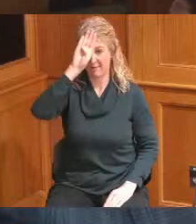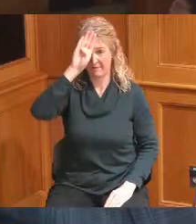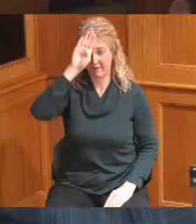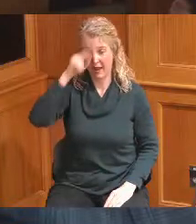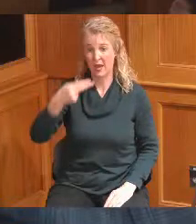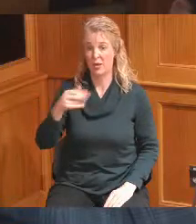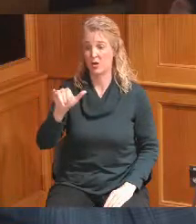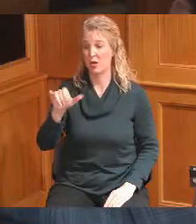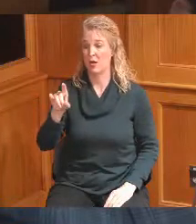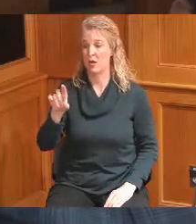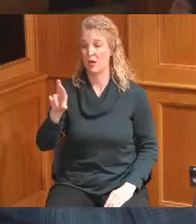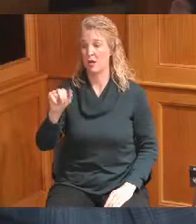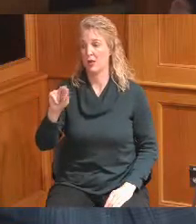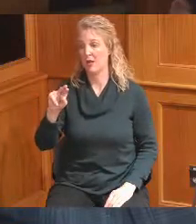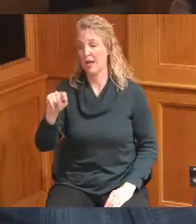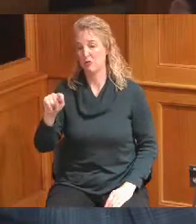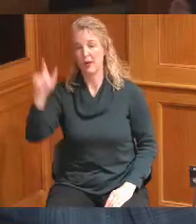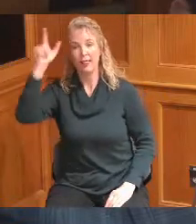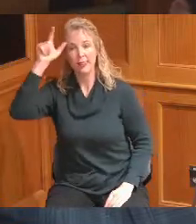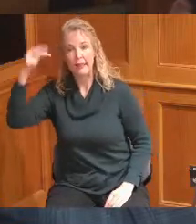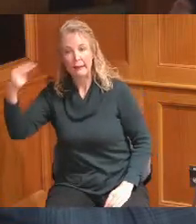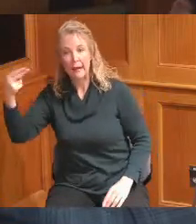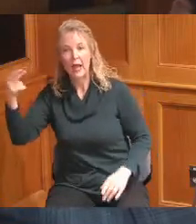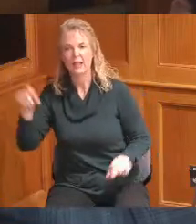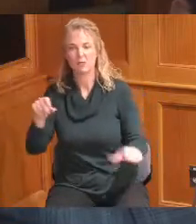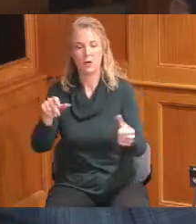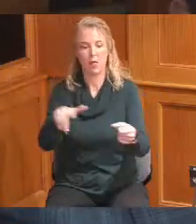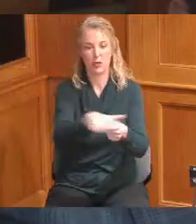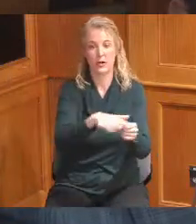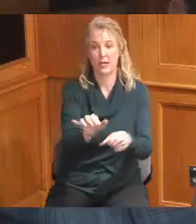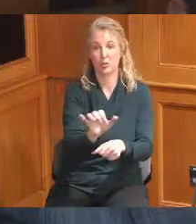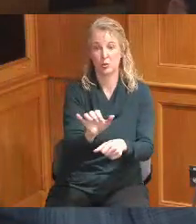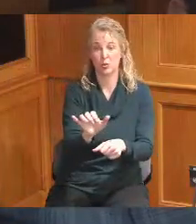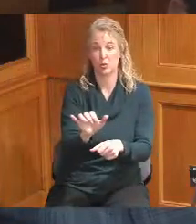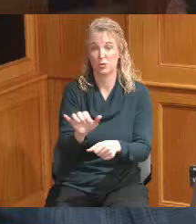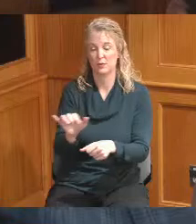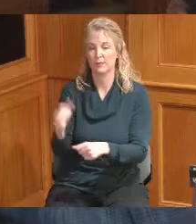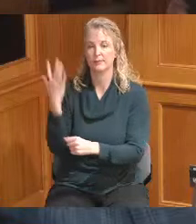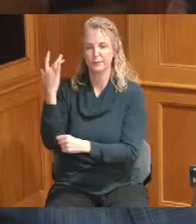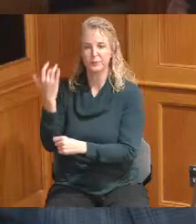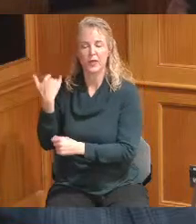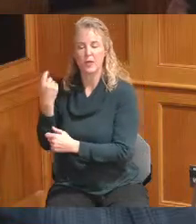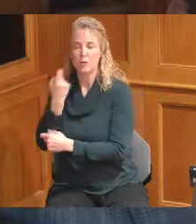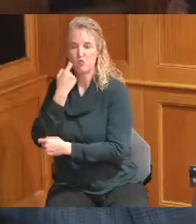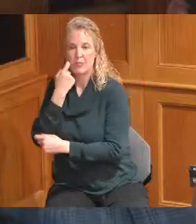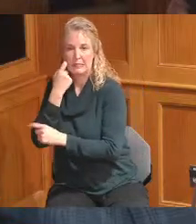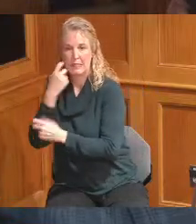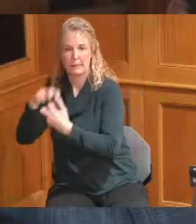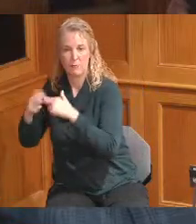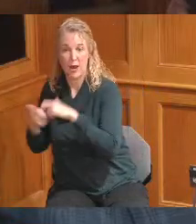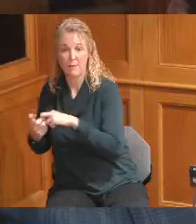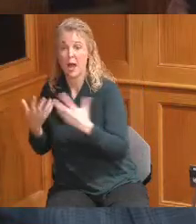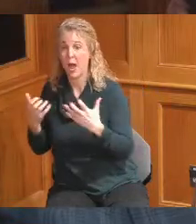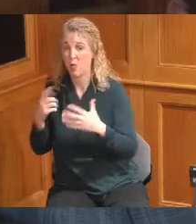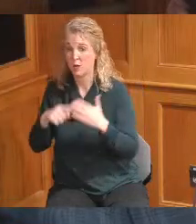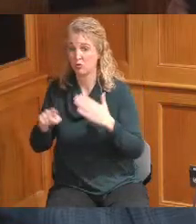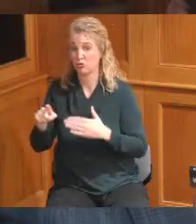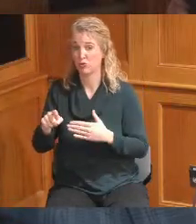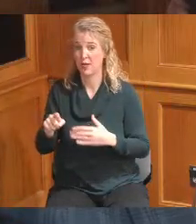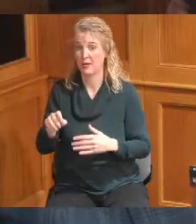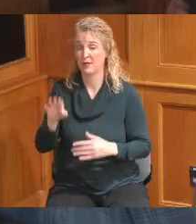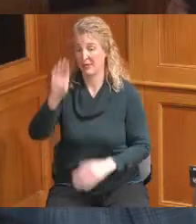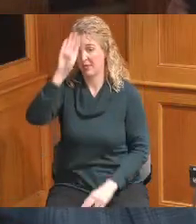Lincoln Heights and everywhere else too, if it, but particularly because of the incident, that the fire hydrants does have water, they